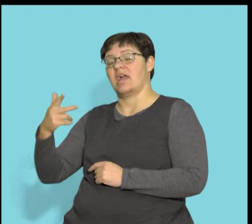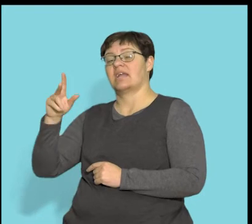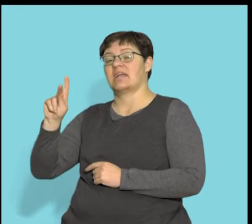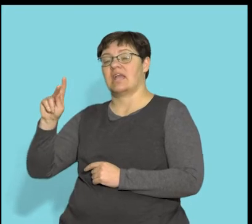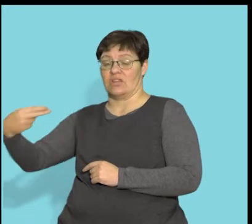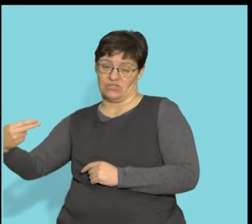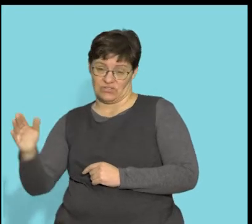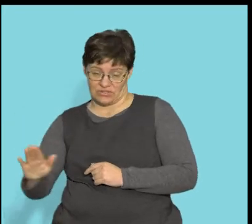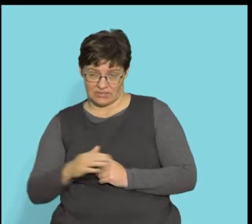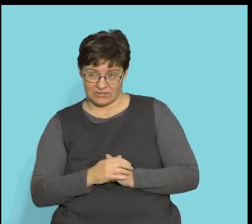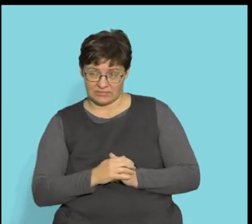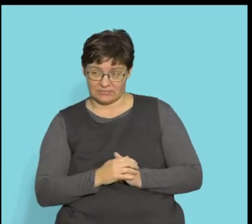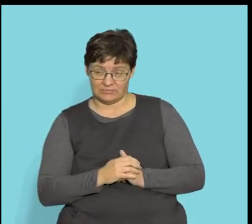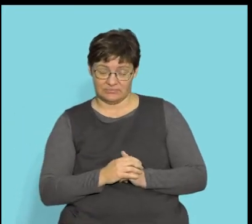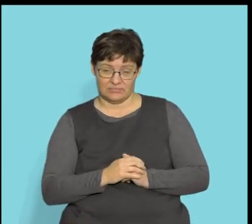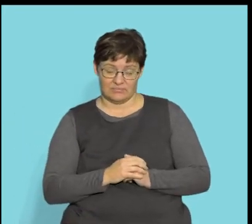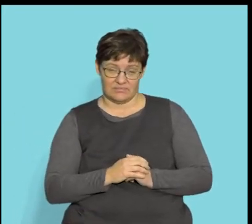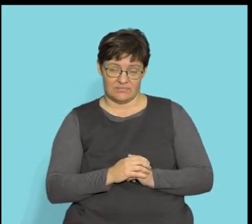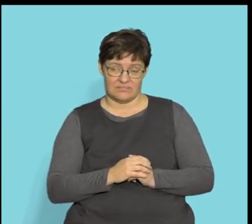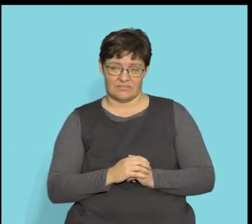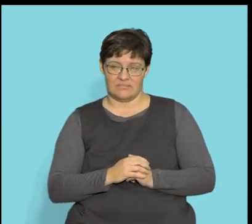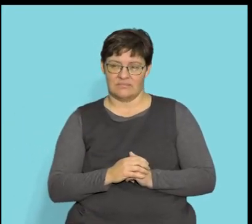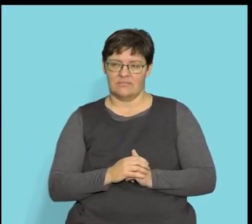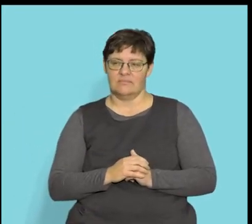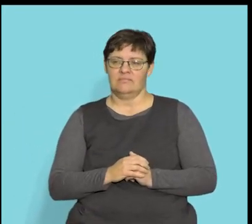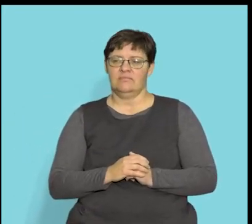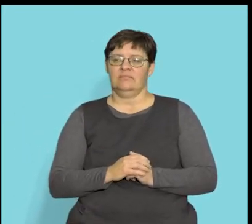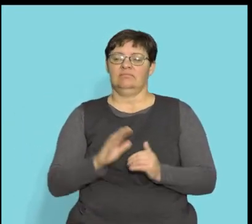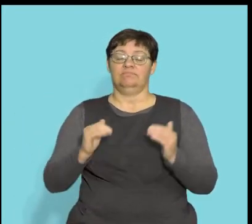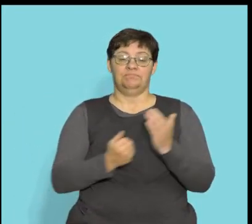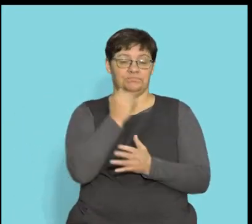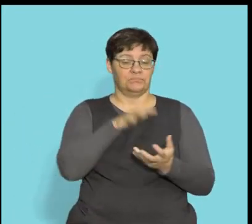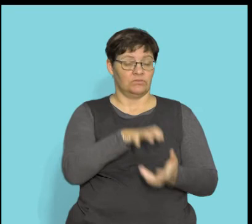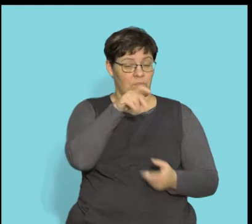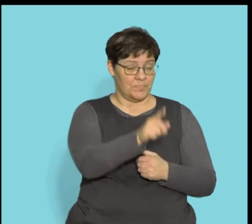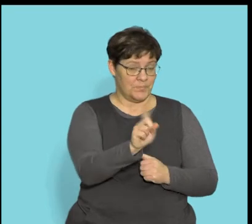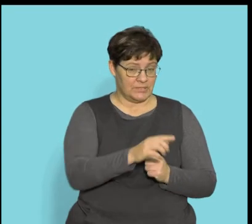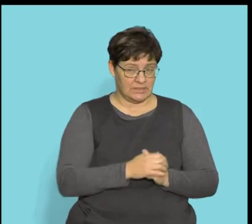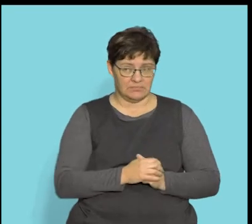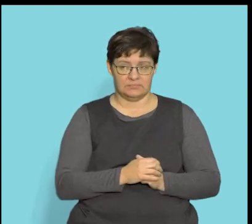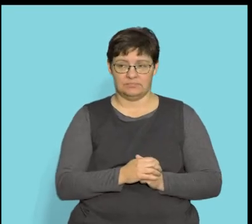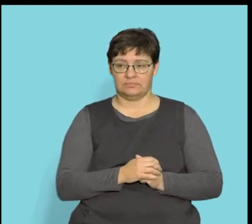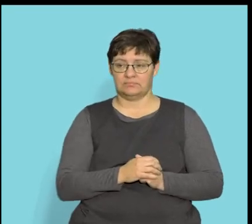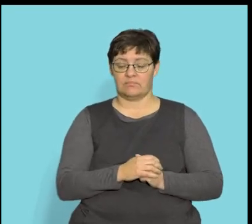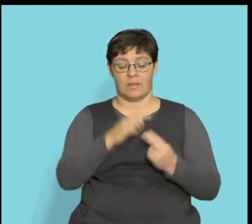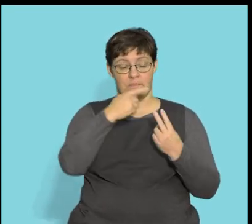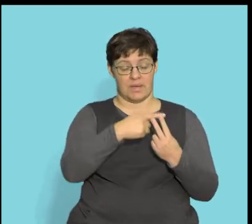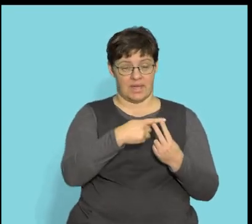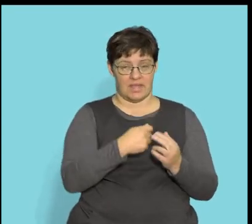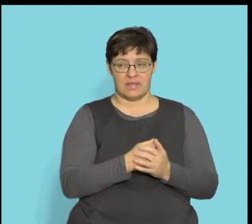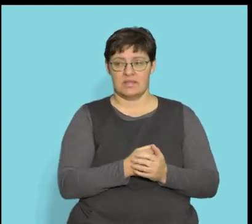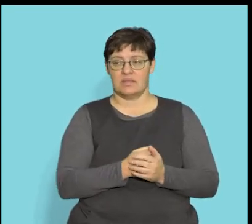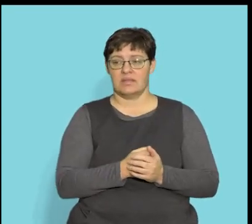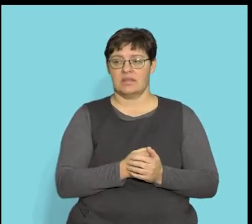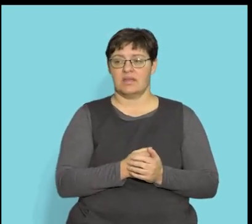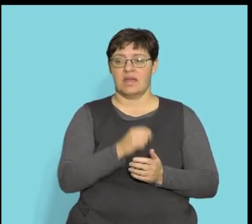my radius with kr, and I've replaced my height with kh. So my new volume will be